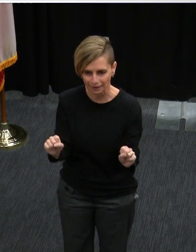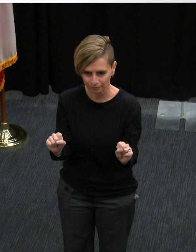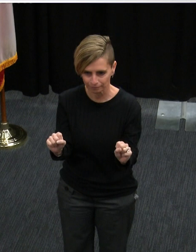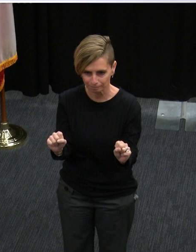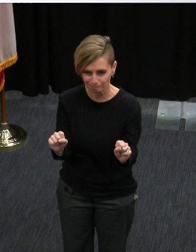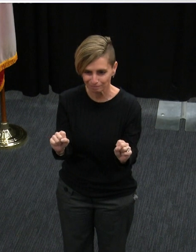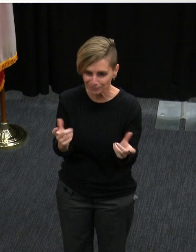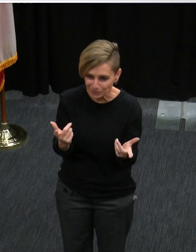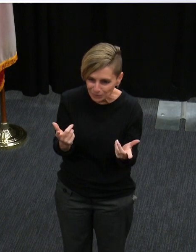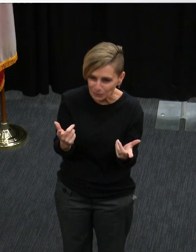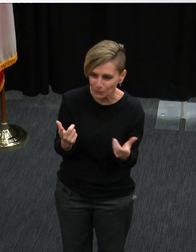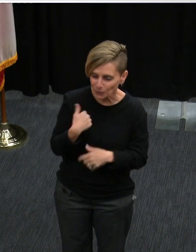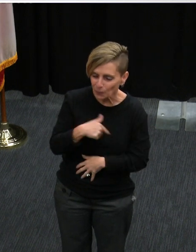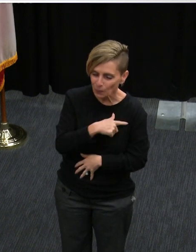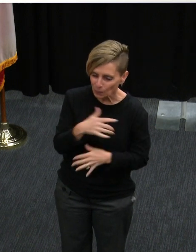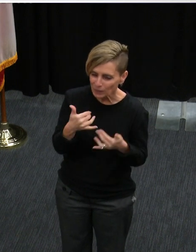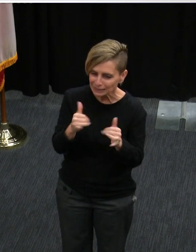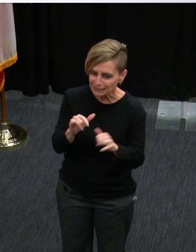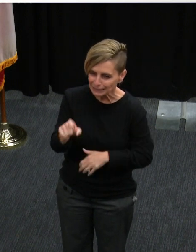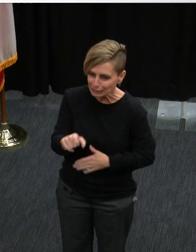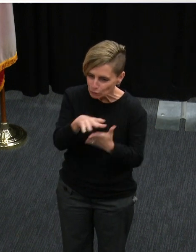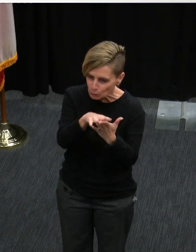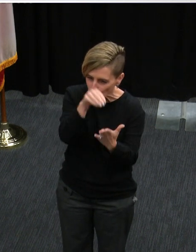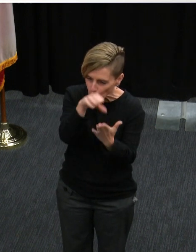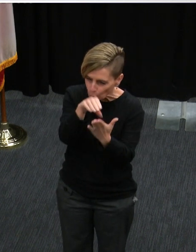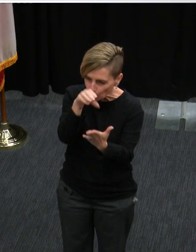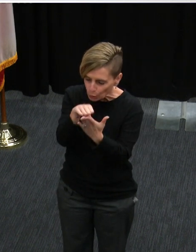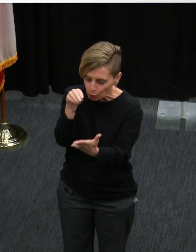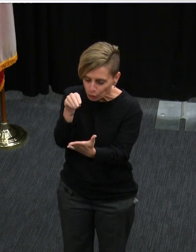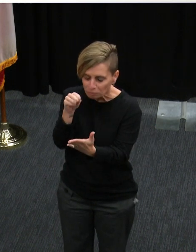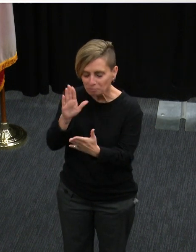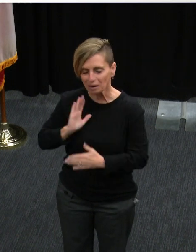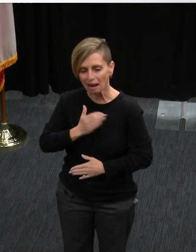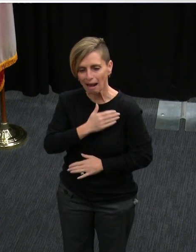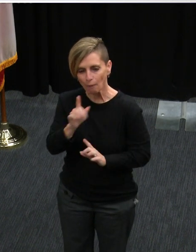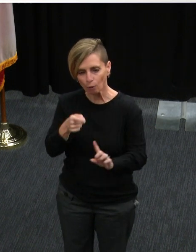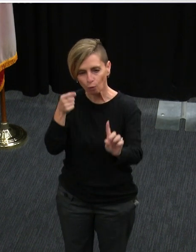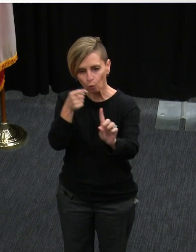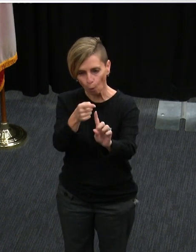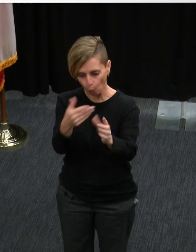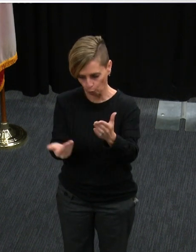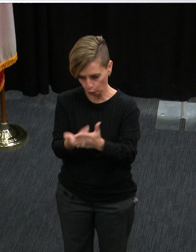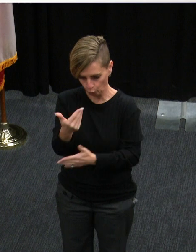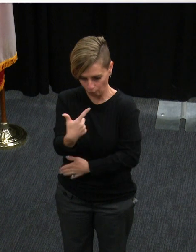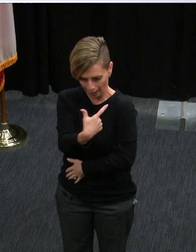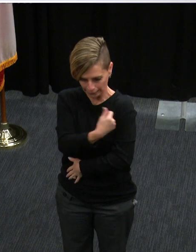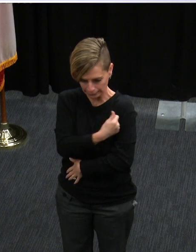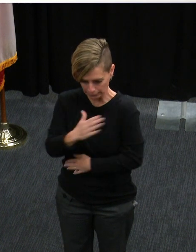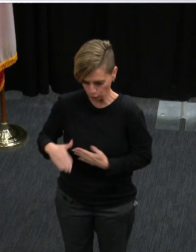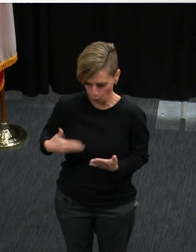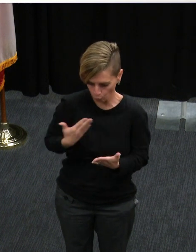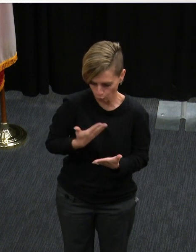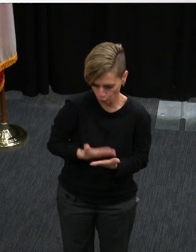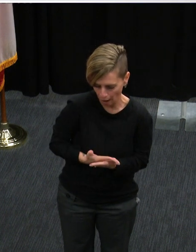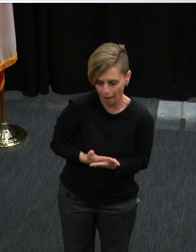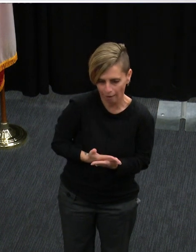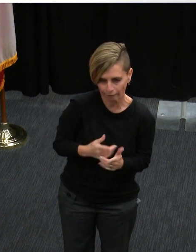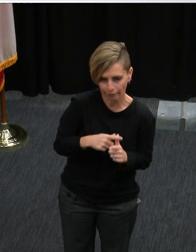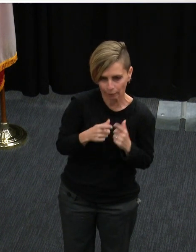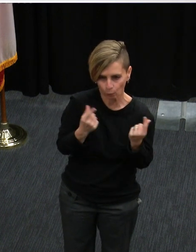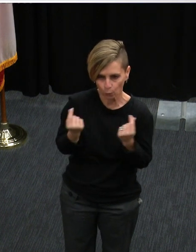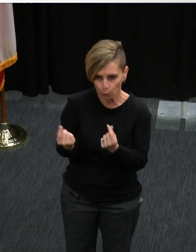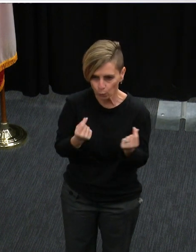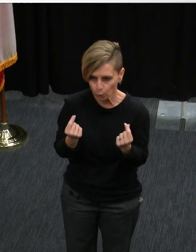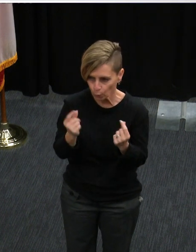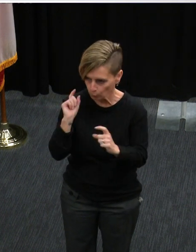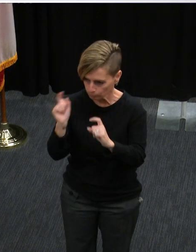learning curve. But our goal is to, as we get new vaccine supplies in, we turn it around through a variety of medical resources, as